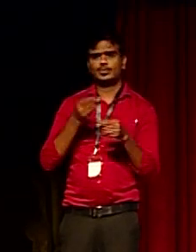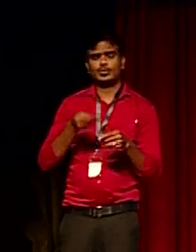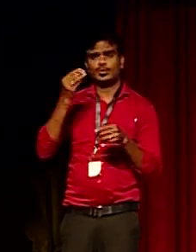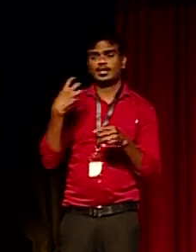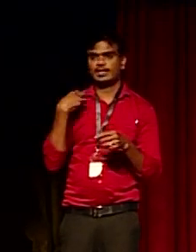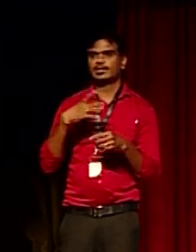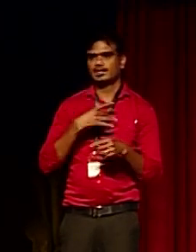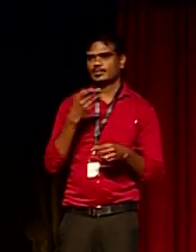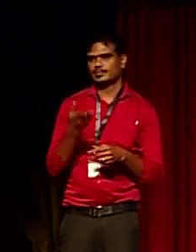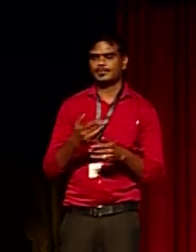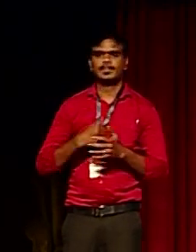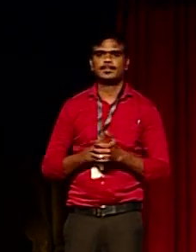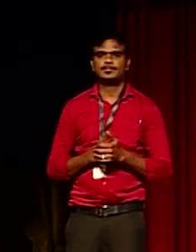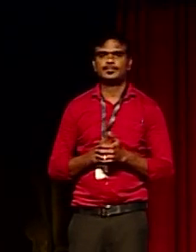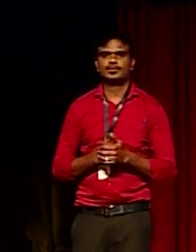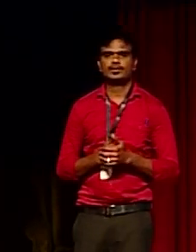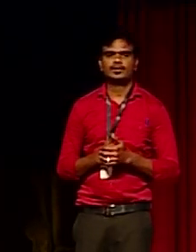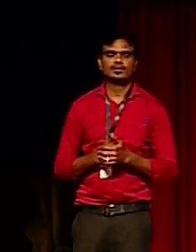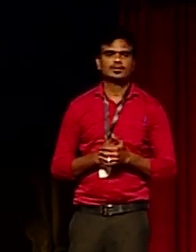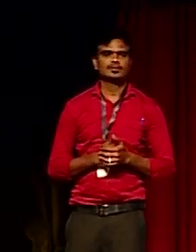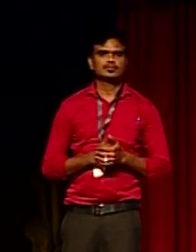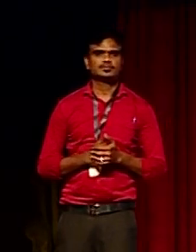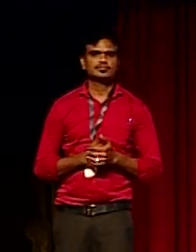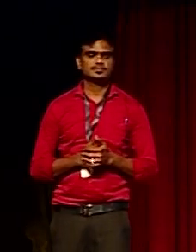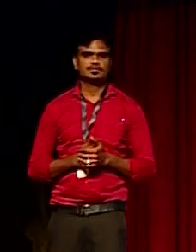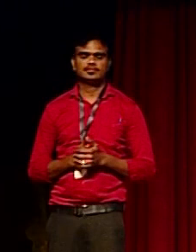and required maintenance.